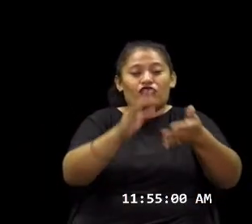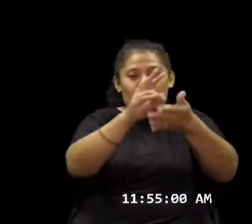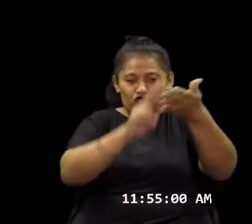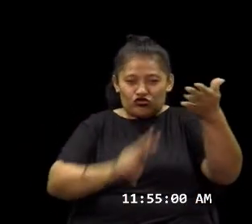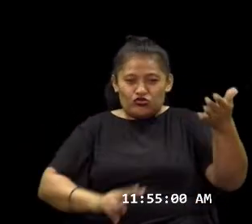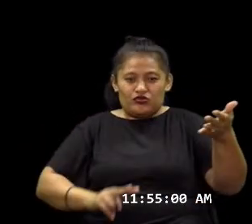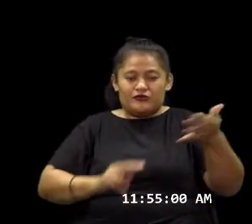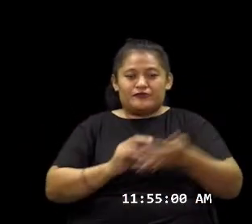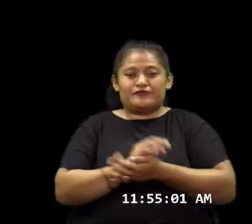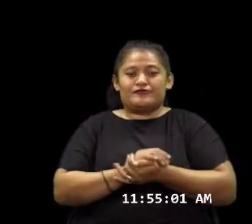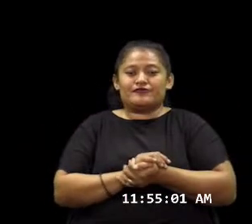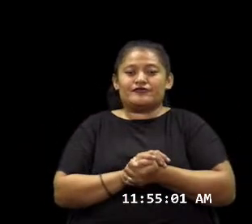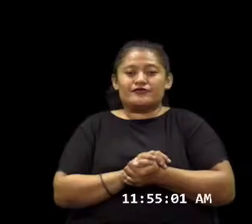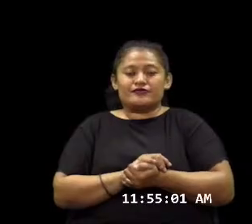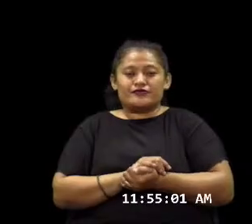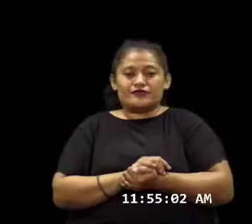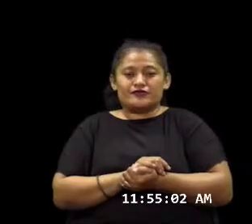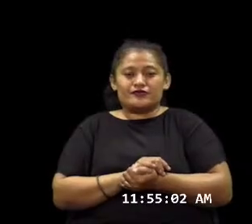story.